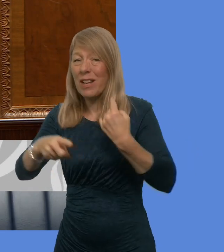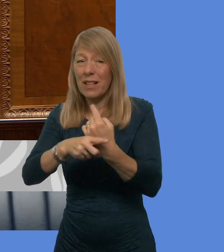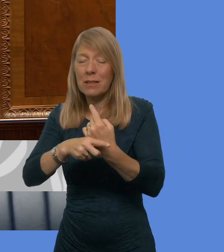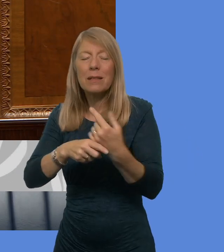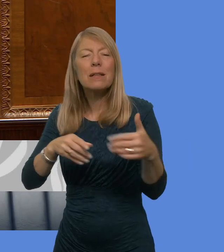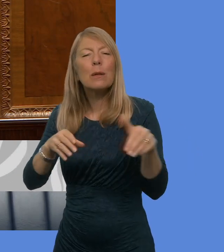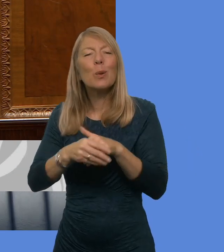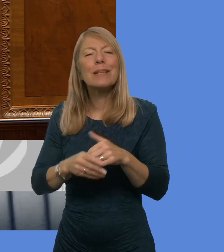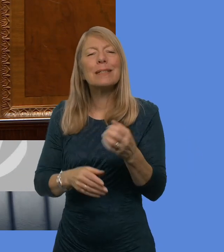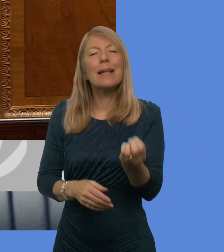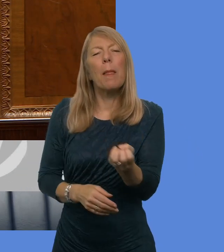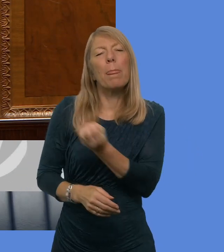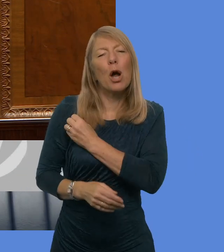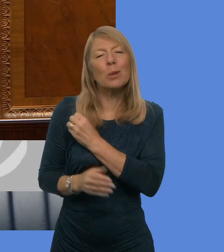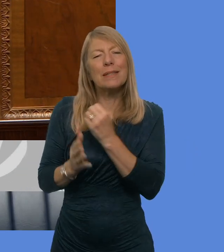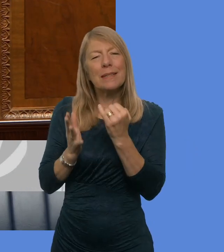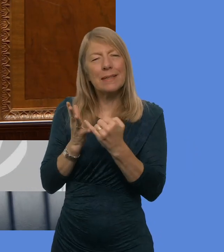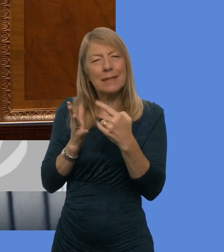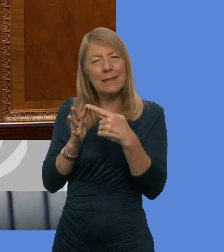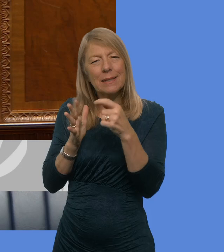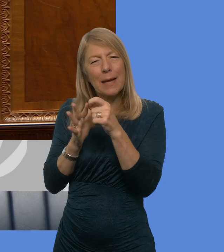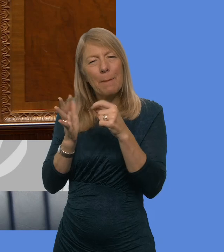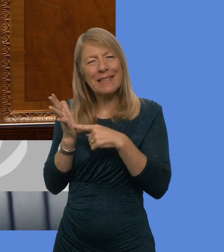tanks that are on the inner boundary of